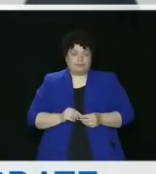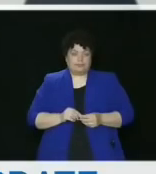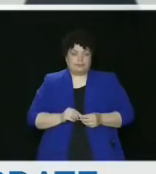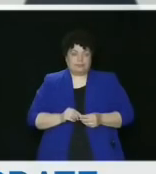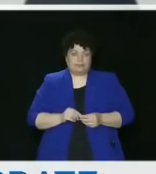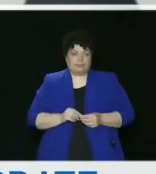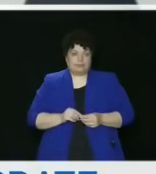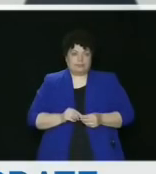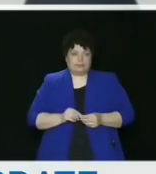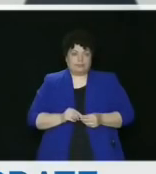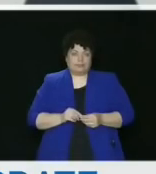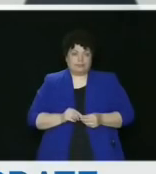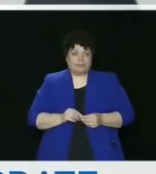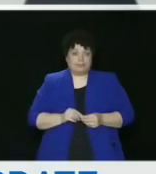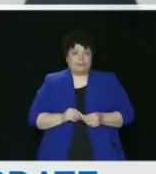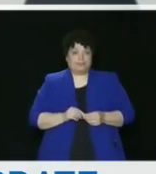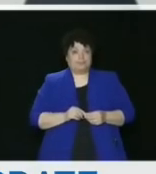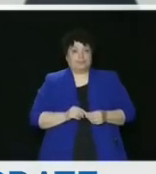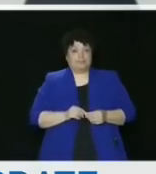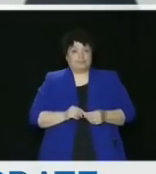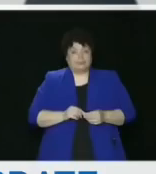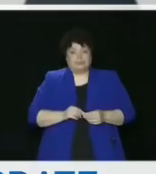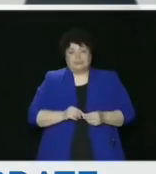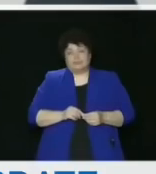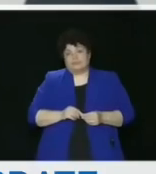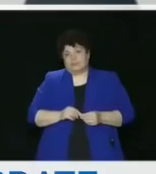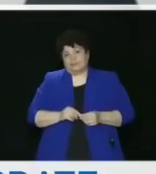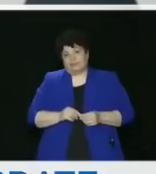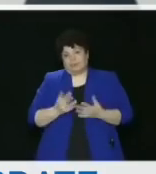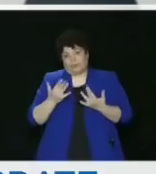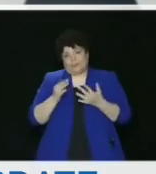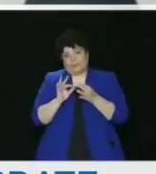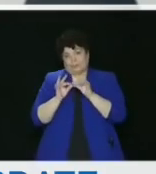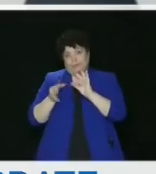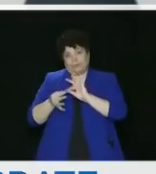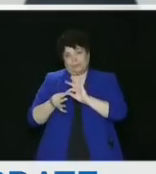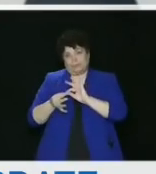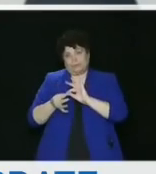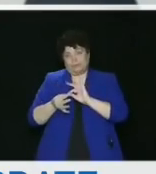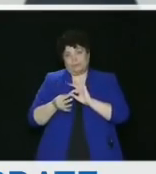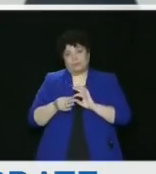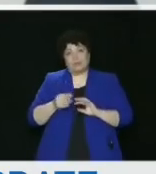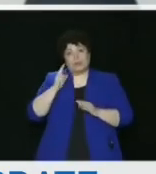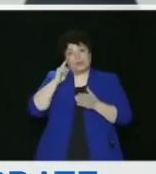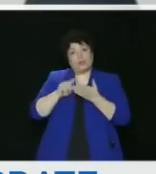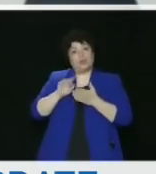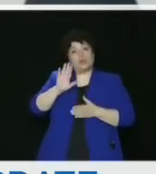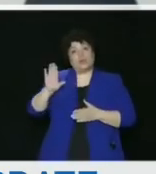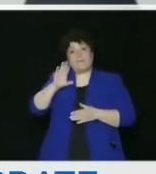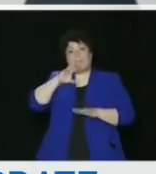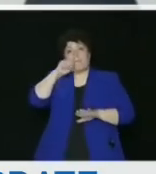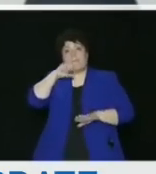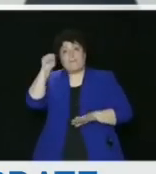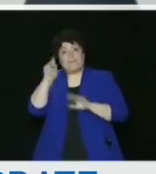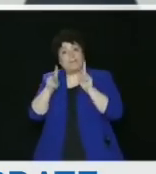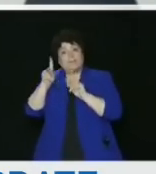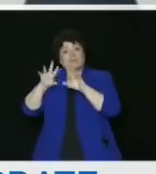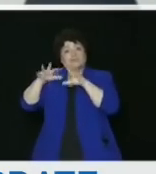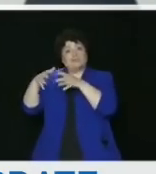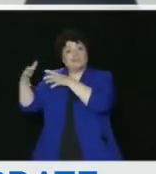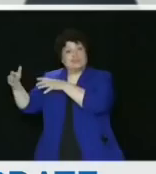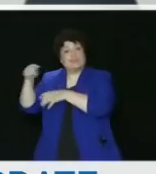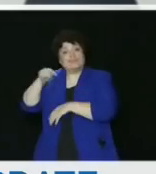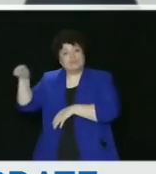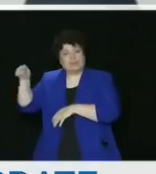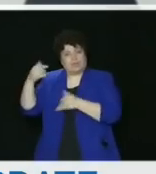we also see that other indicators for older people, the rates of infection, are also starting to go down.